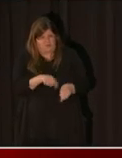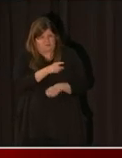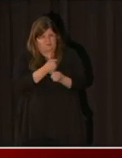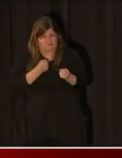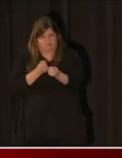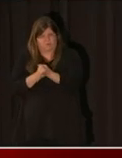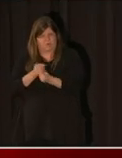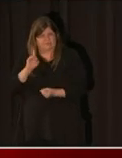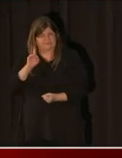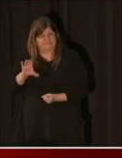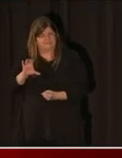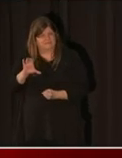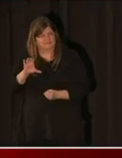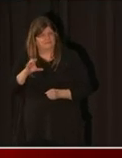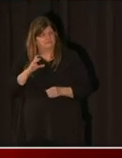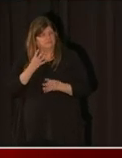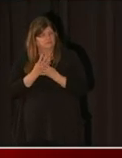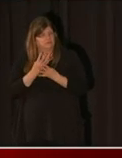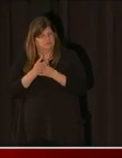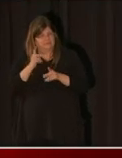staffing initially? Kevin?